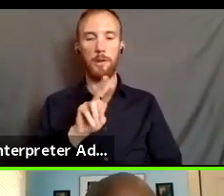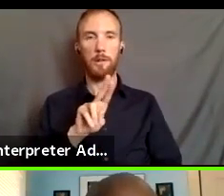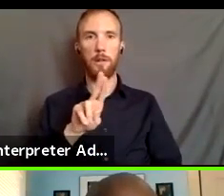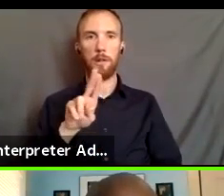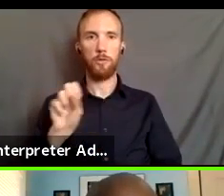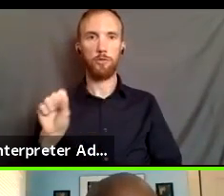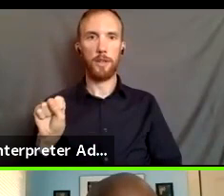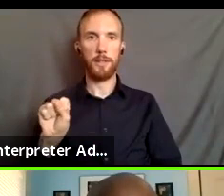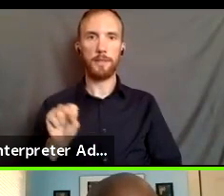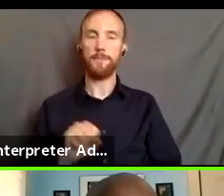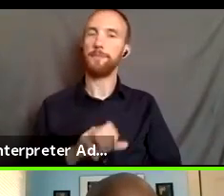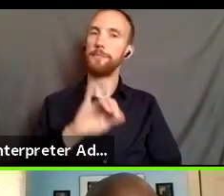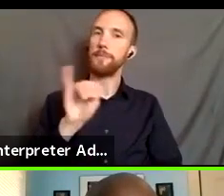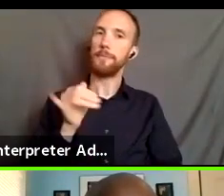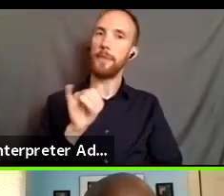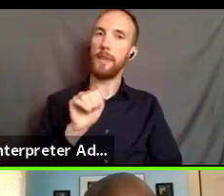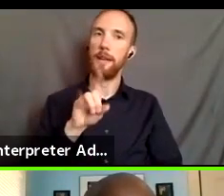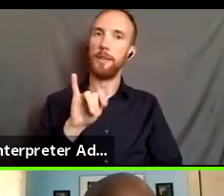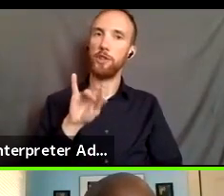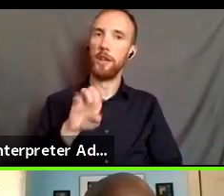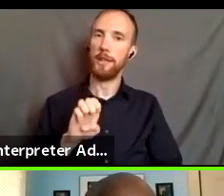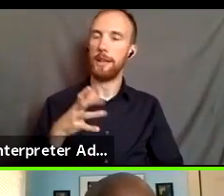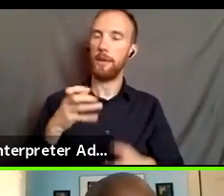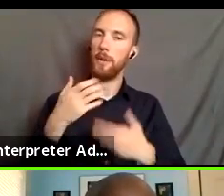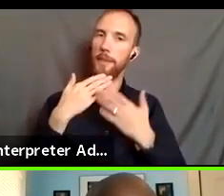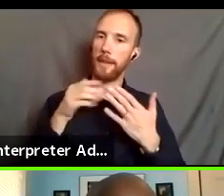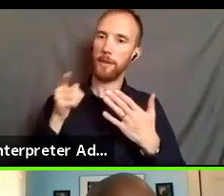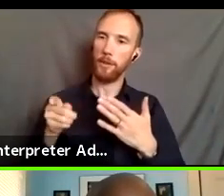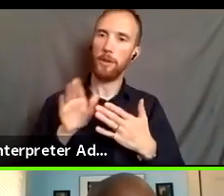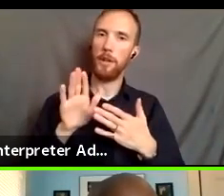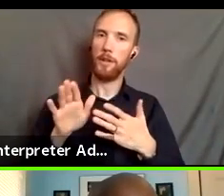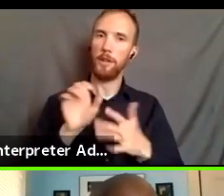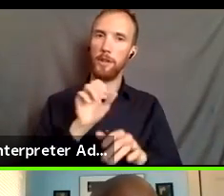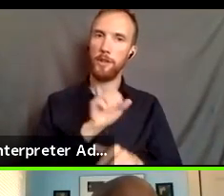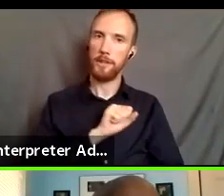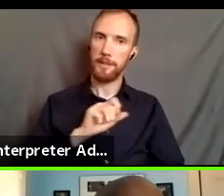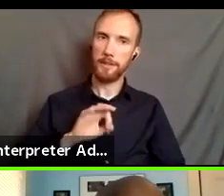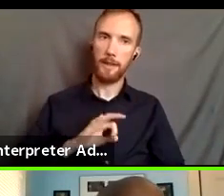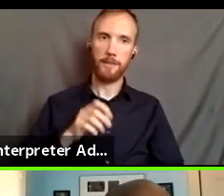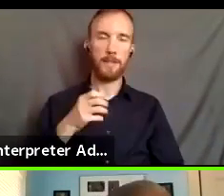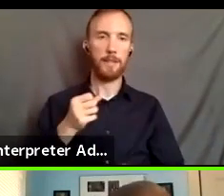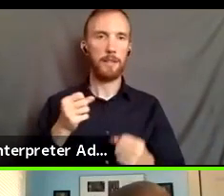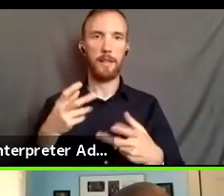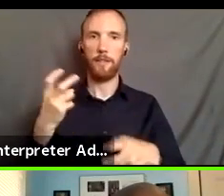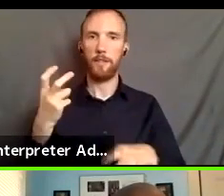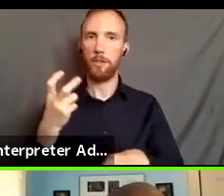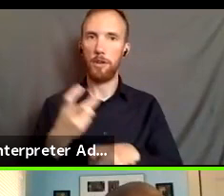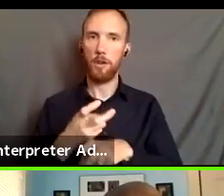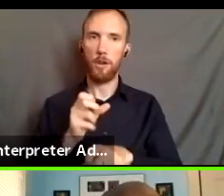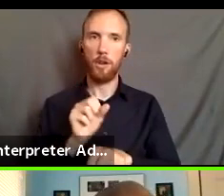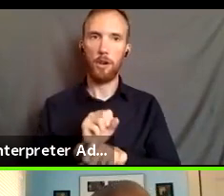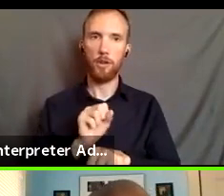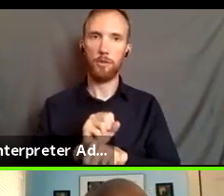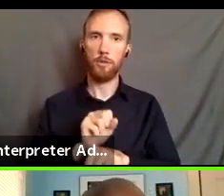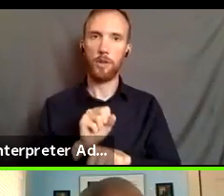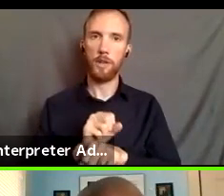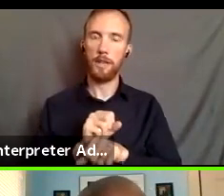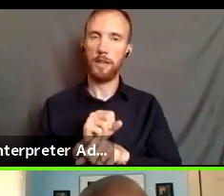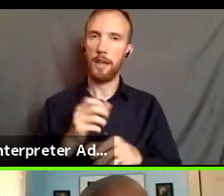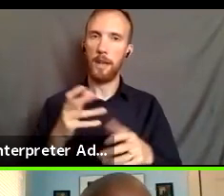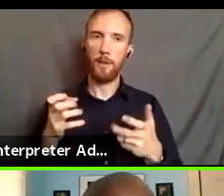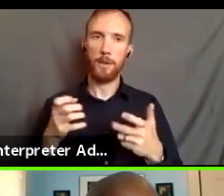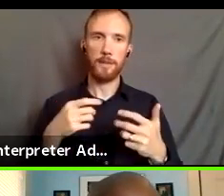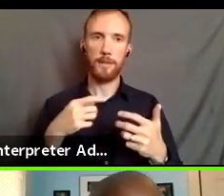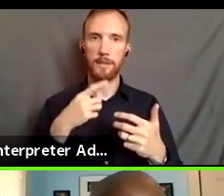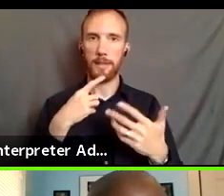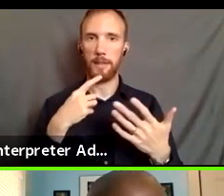to thank you and your staff uh your hard work uh again i have to remind people if they know prior to my point to the board this is the issue